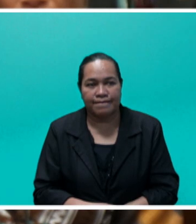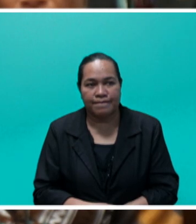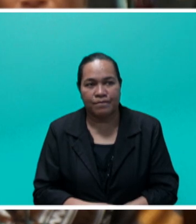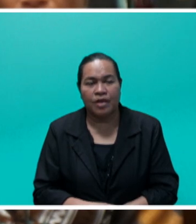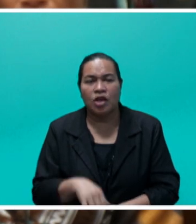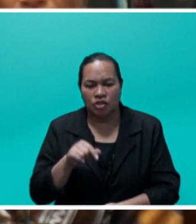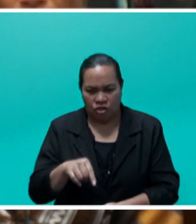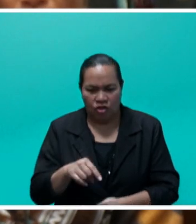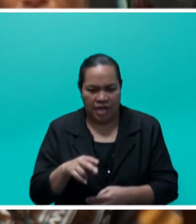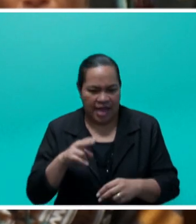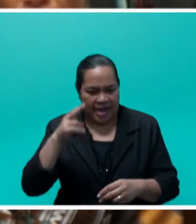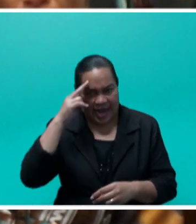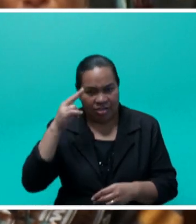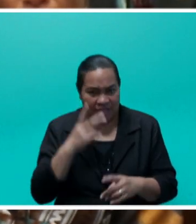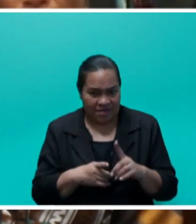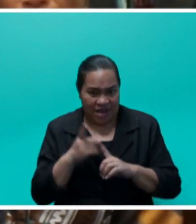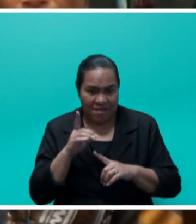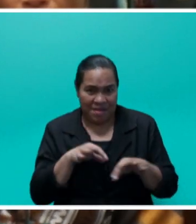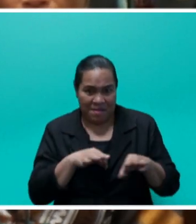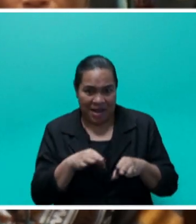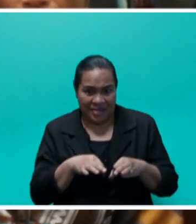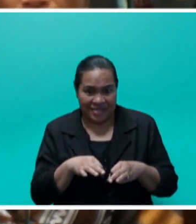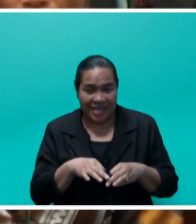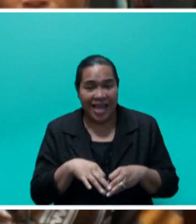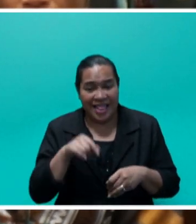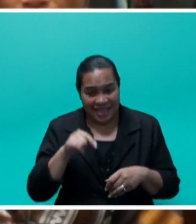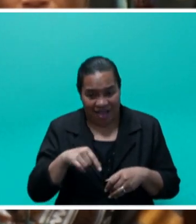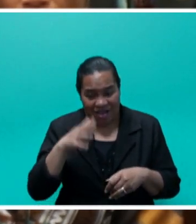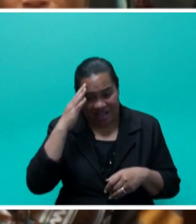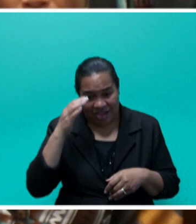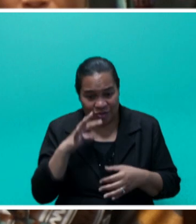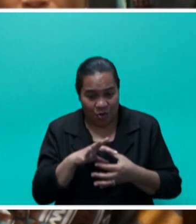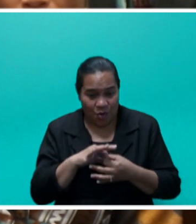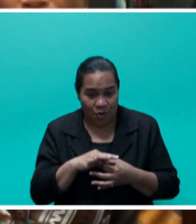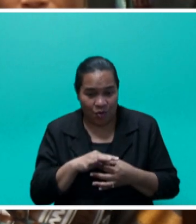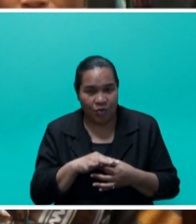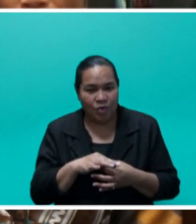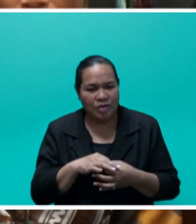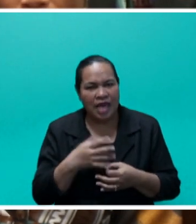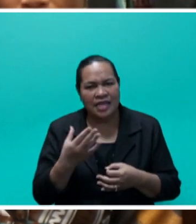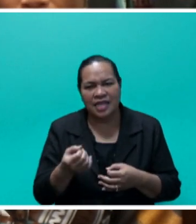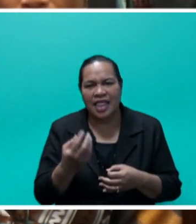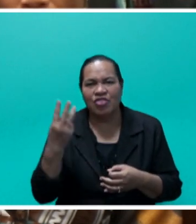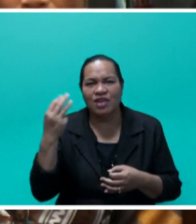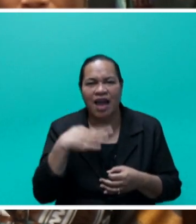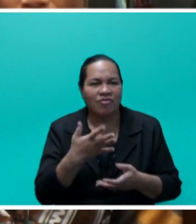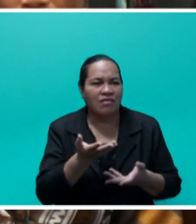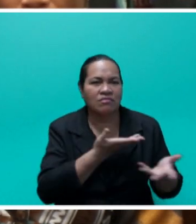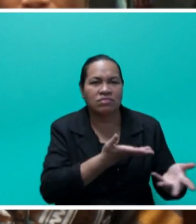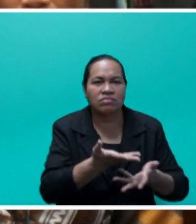National Development Plan, the nationwide public consultation was held over 300 locations around the